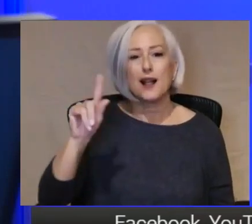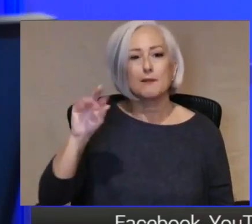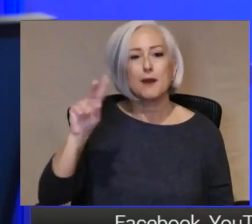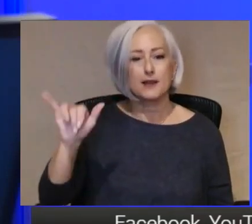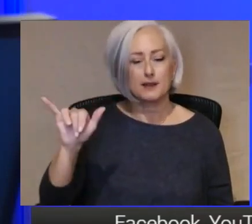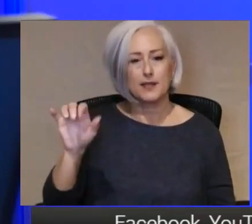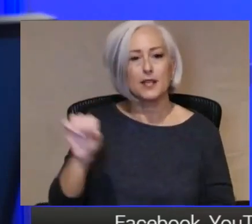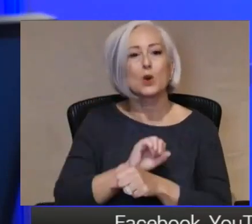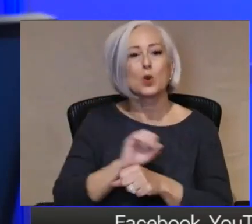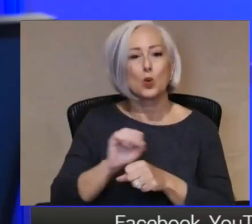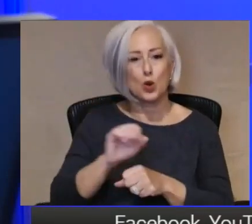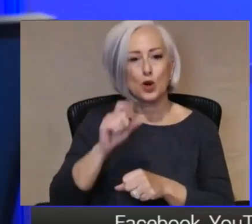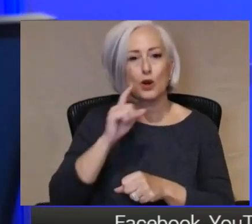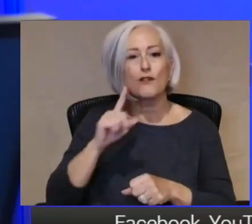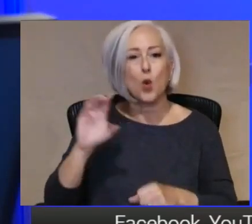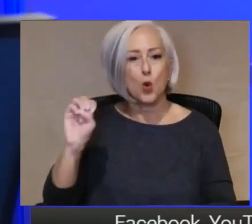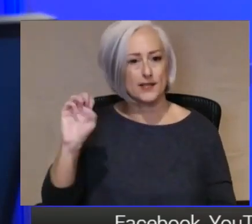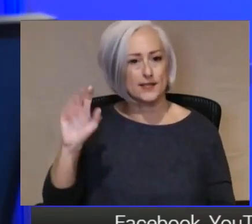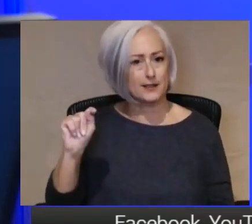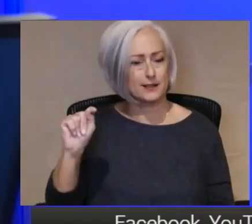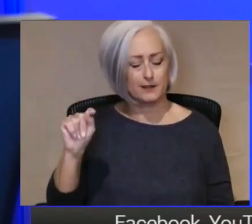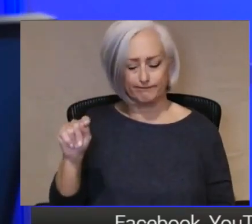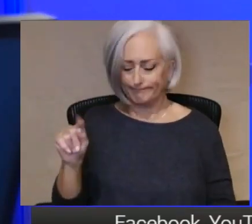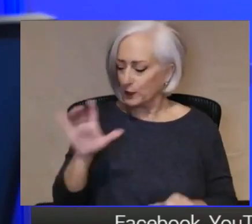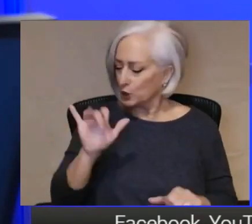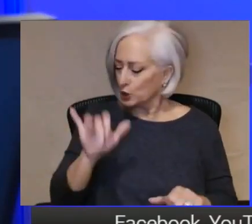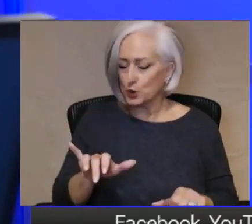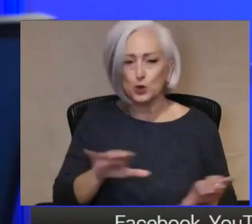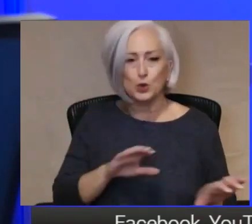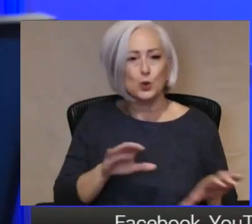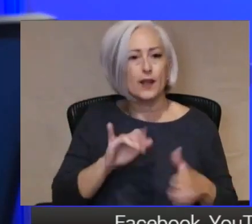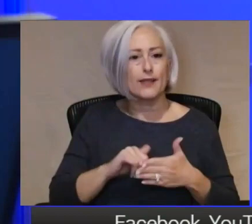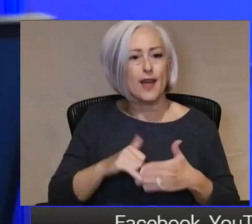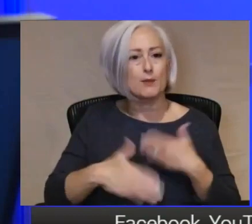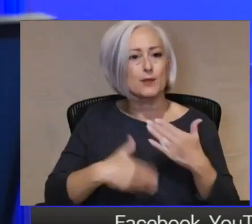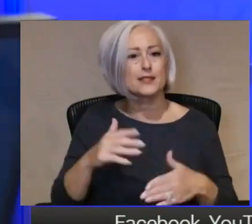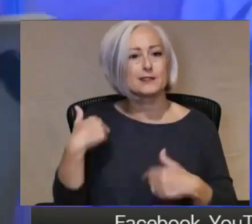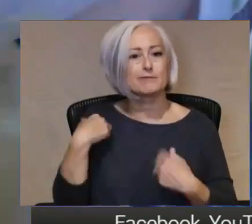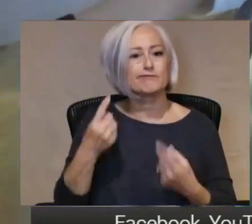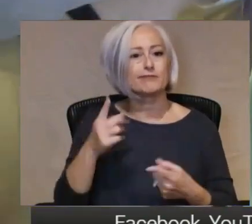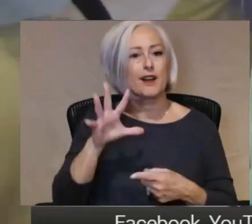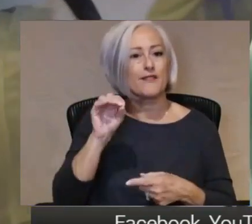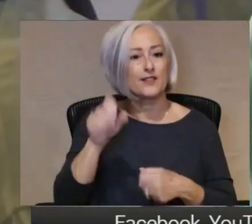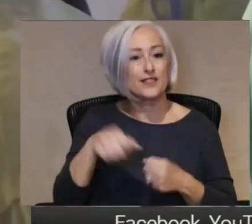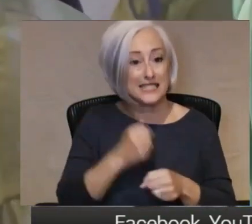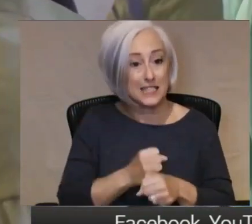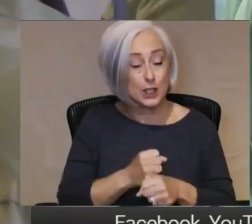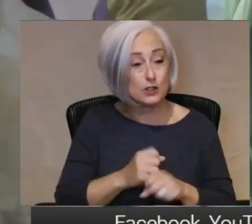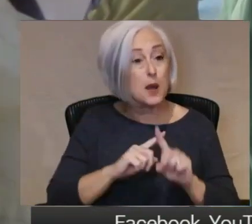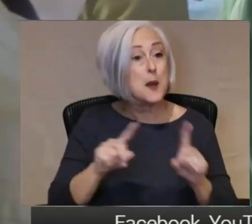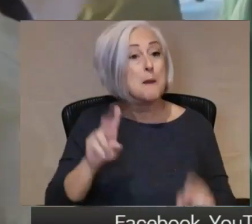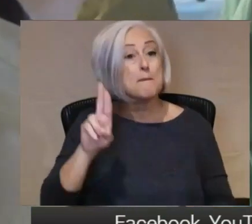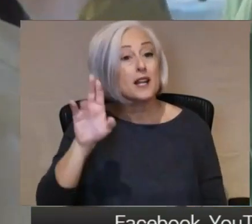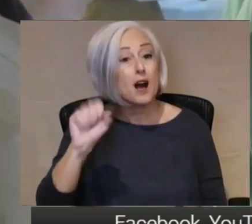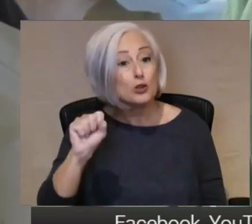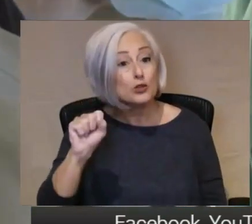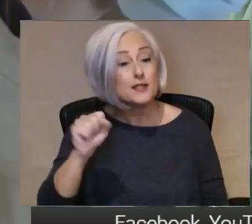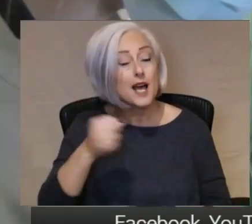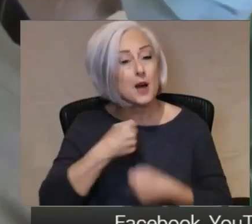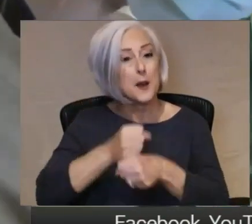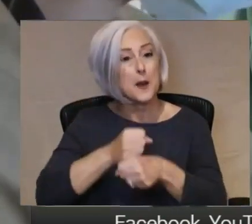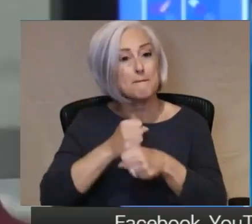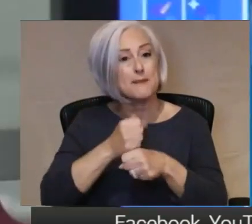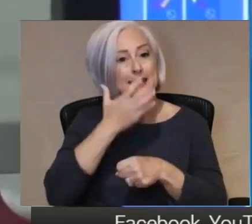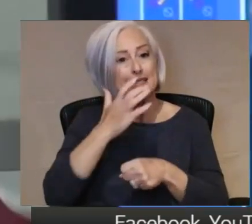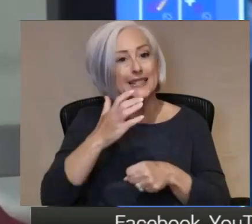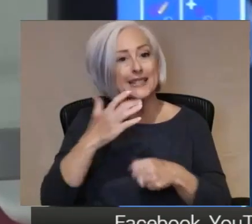been doing those for over 50 years. It was the ultrasound, which produces heat, was initially used for tumors